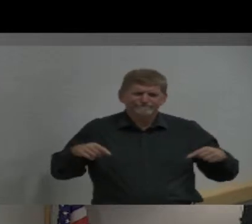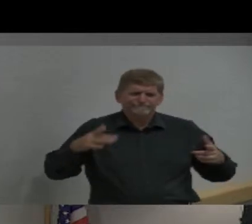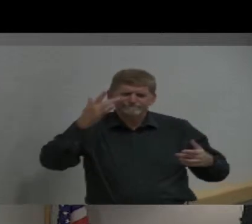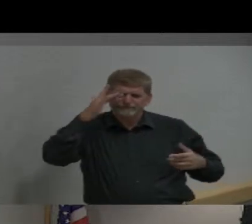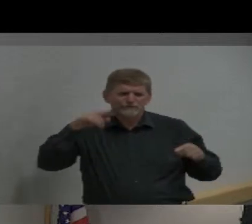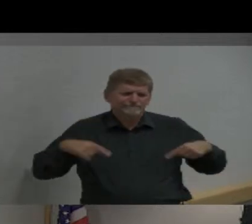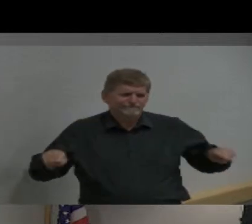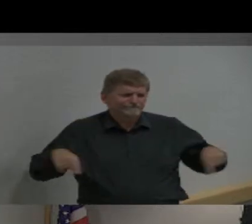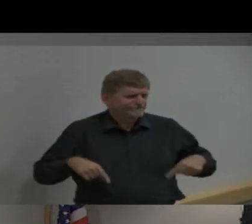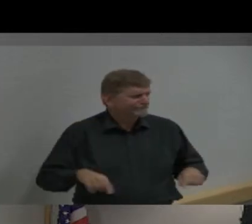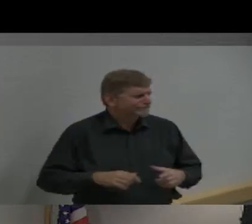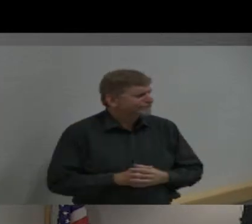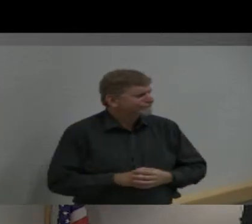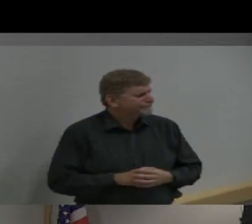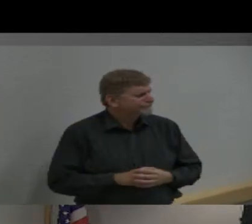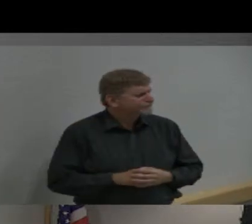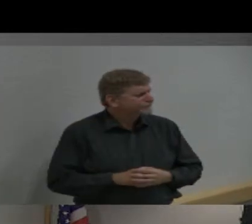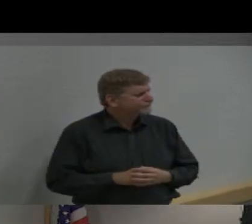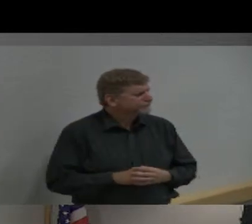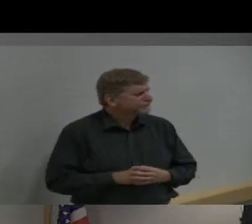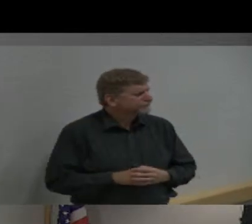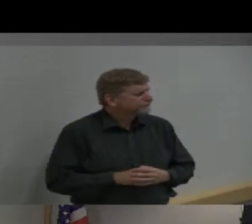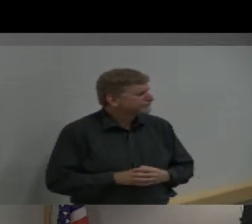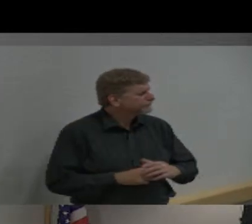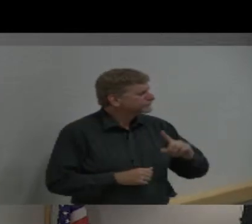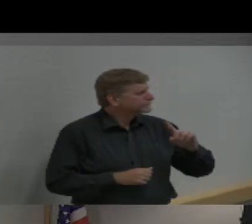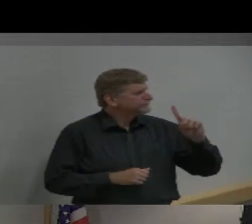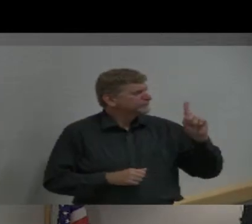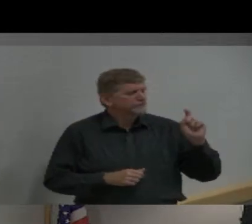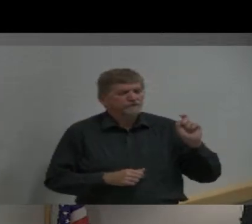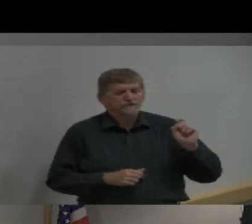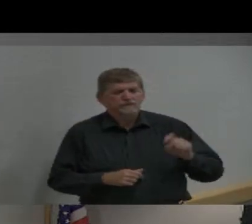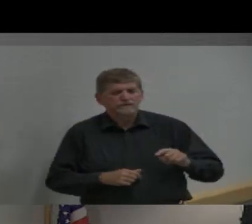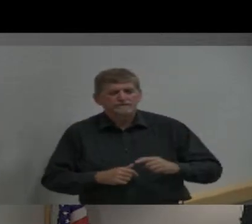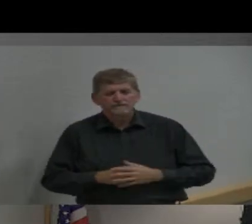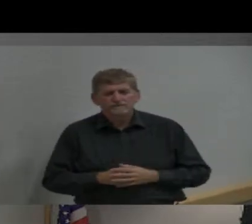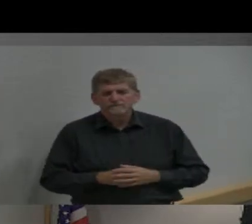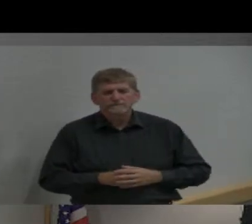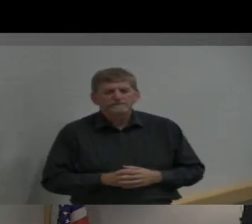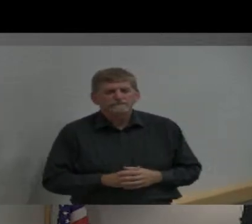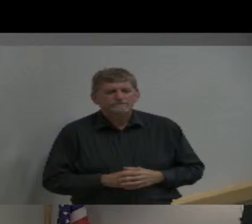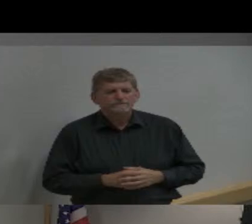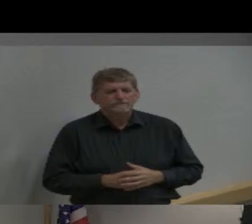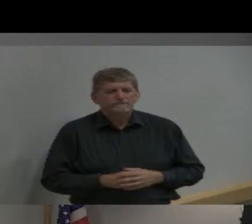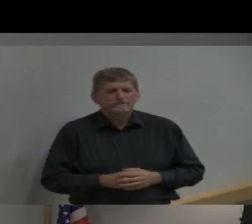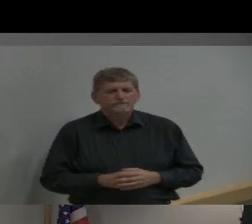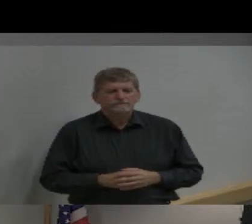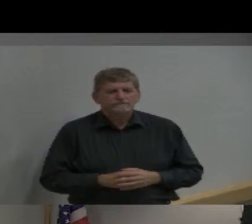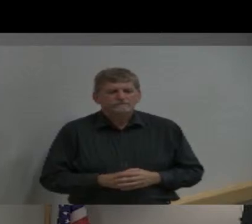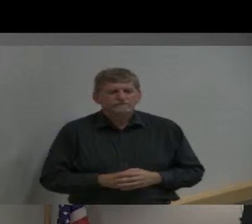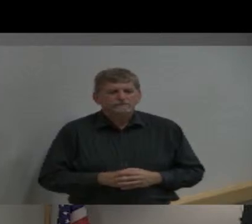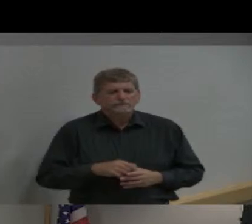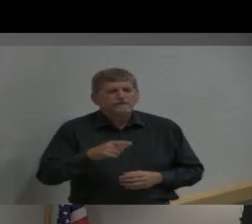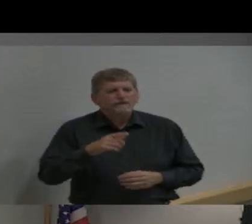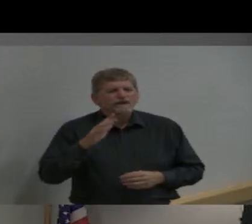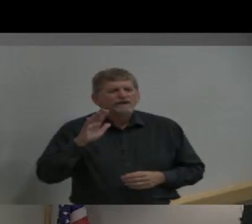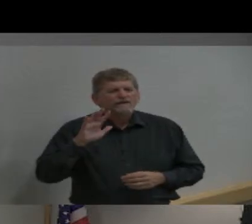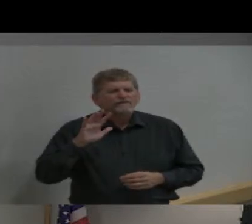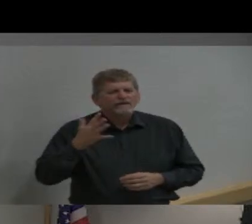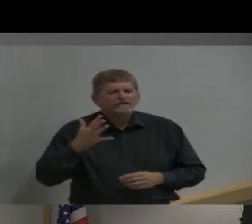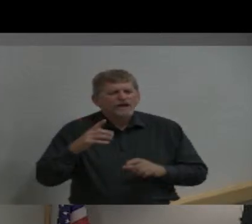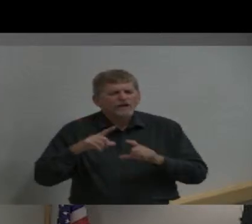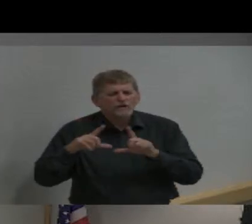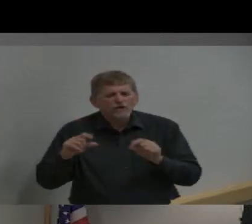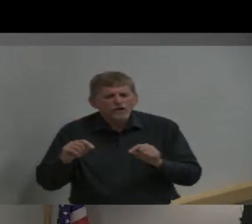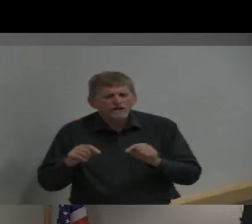Yes, they certainly are. Just a question, the Abbott $5 card, the Bionics Now card that the government's announced that